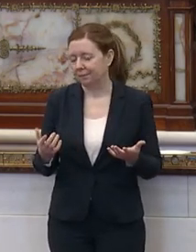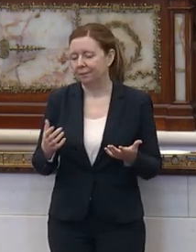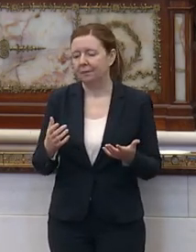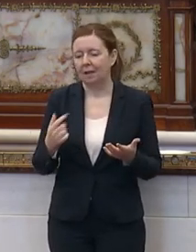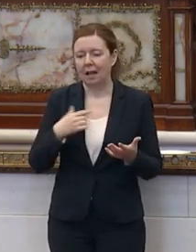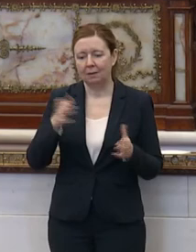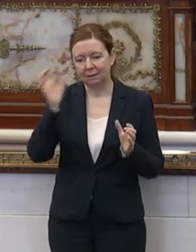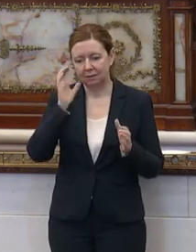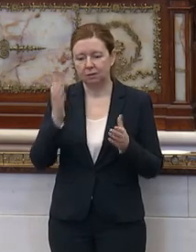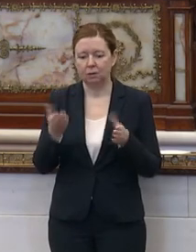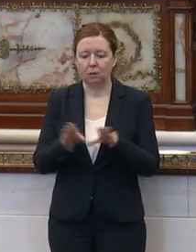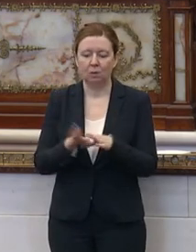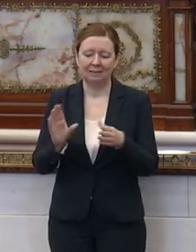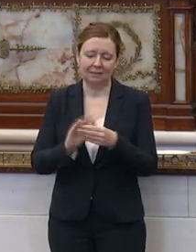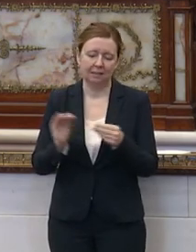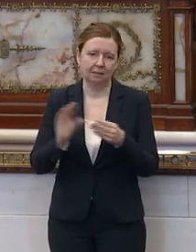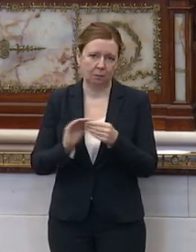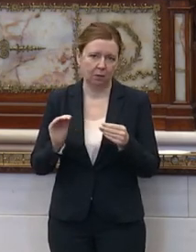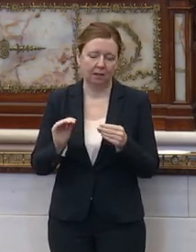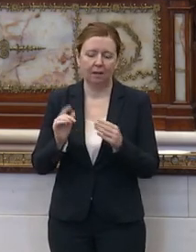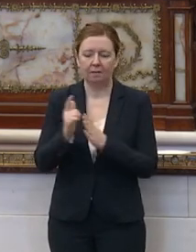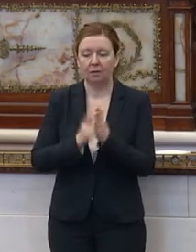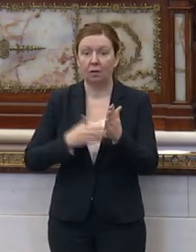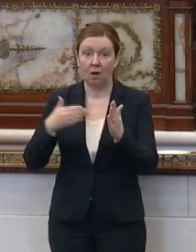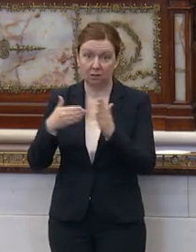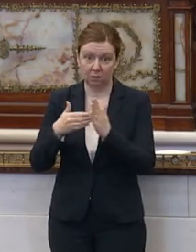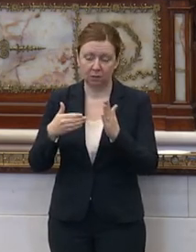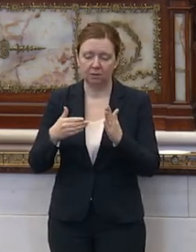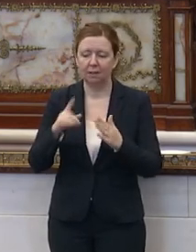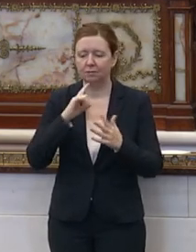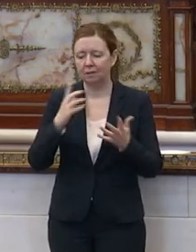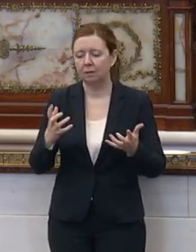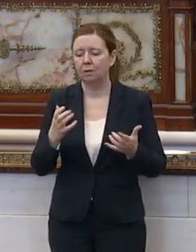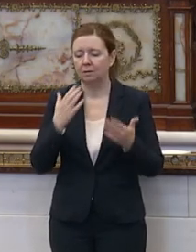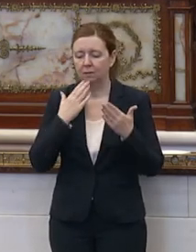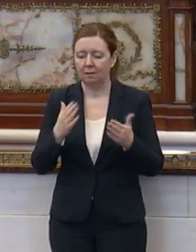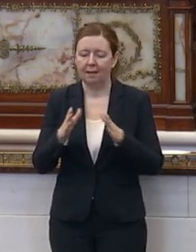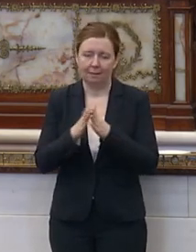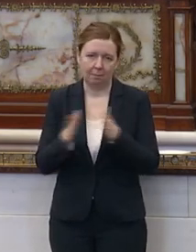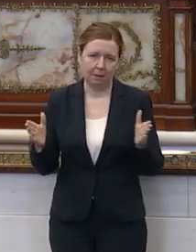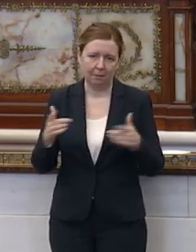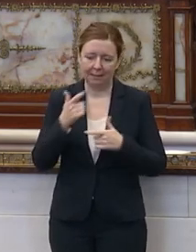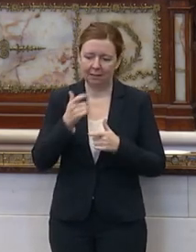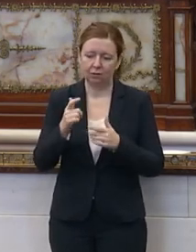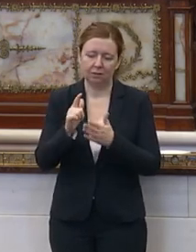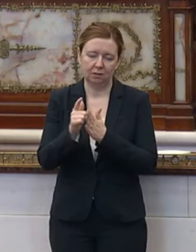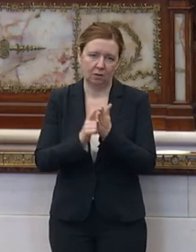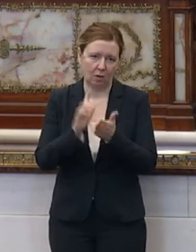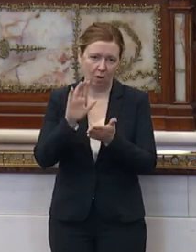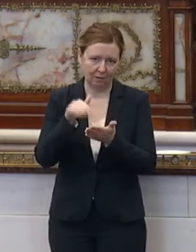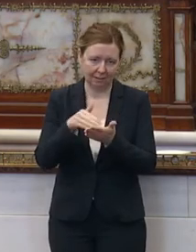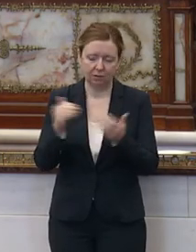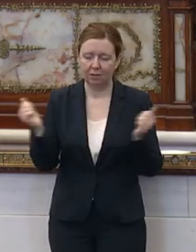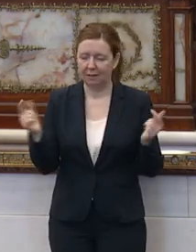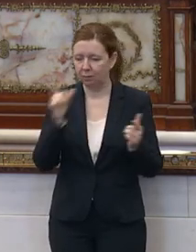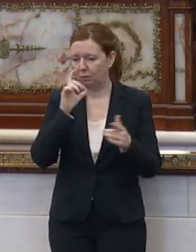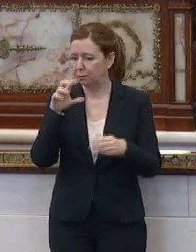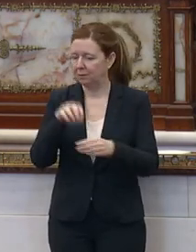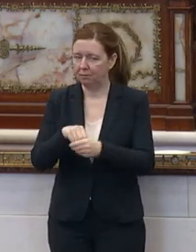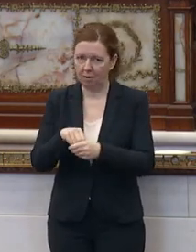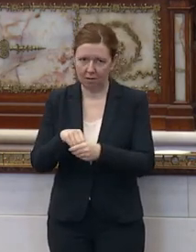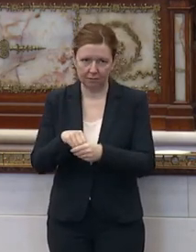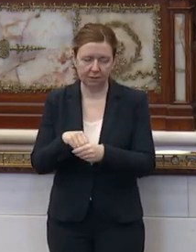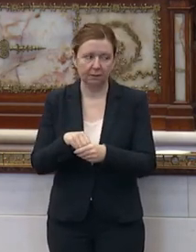listening to the closing testimonies of the lawsuit and really wanted to thank the Public Interest Law Center and everybody who's been